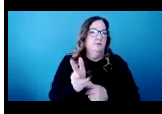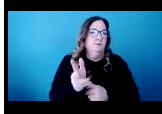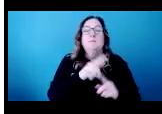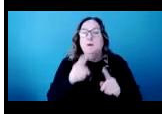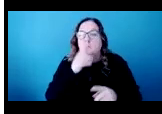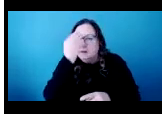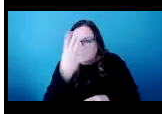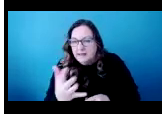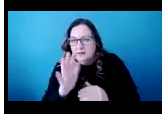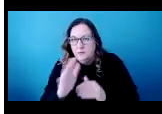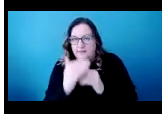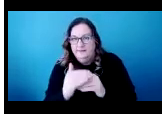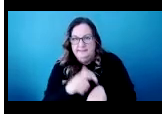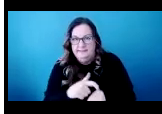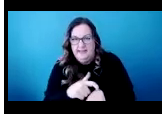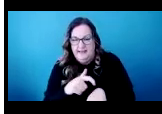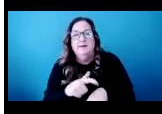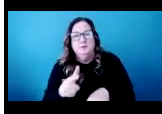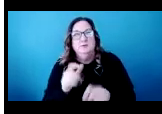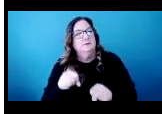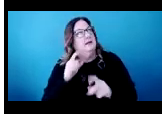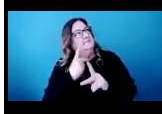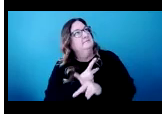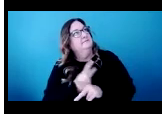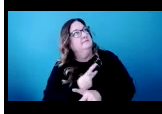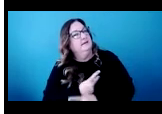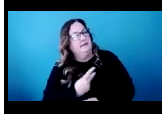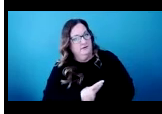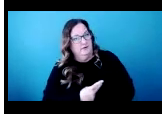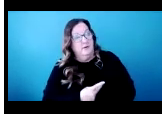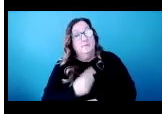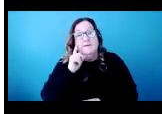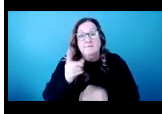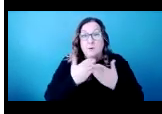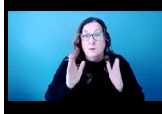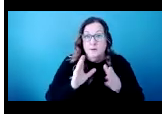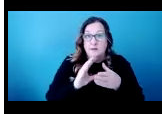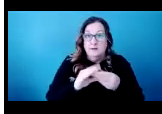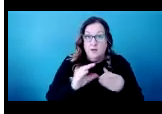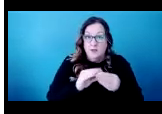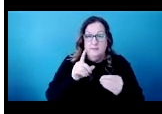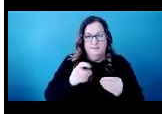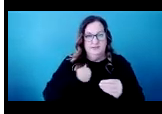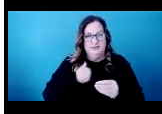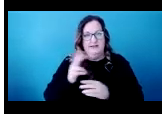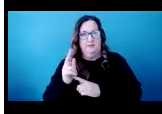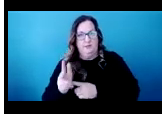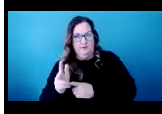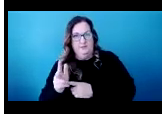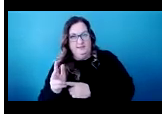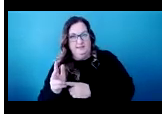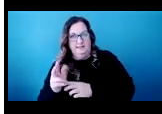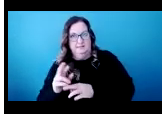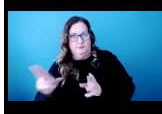so you know what to expect. So if you do go with a public comment, have like a 3-minute version and a 1-minute version, just